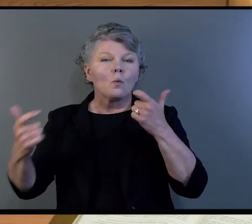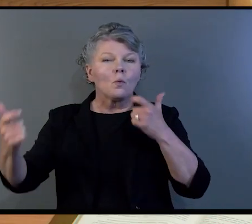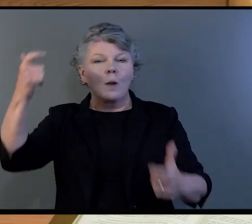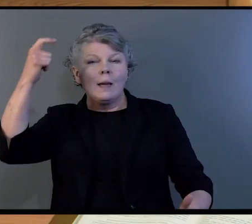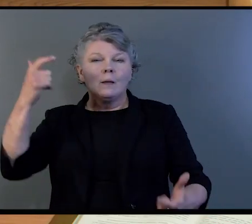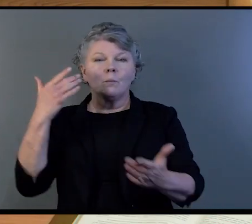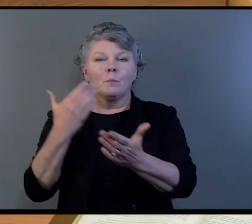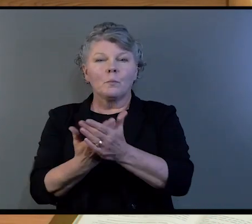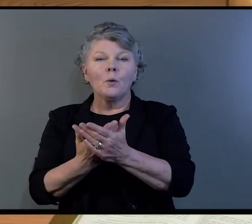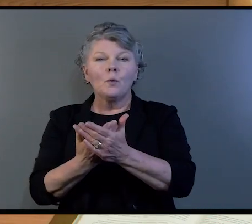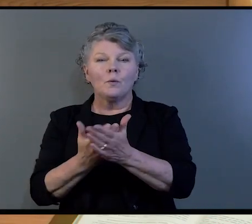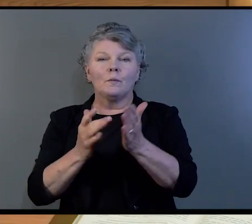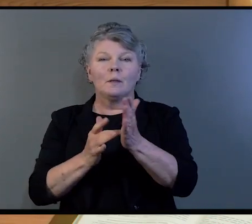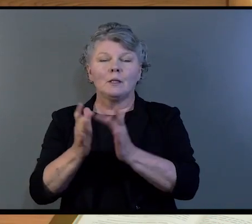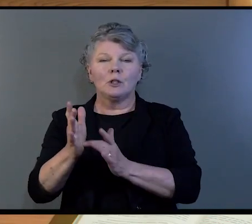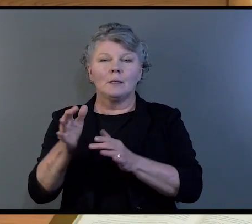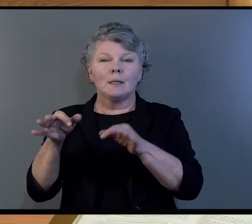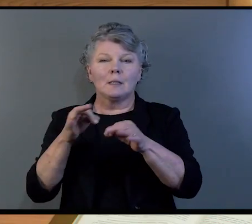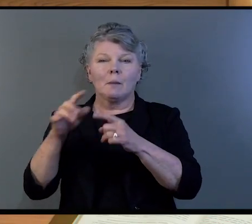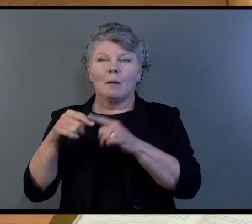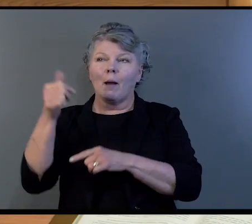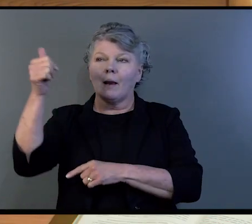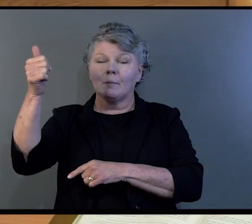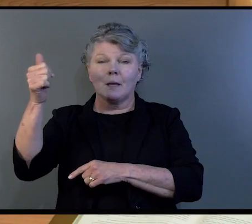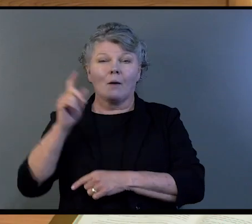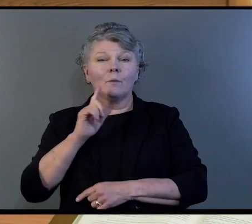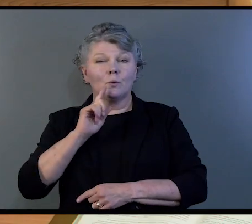that what Jesus said about himself was true.